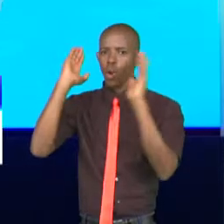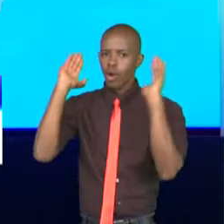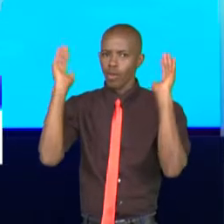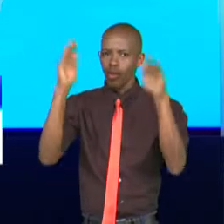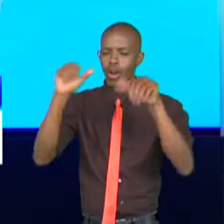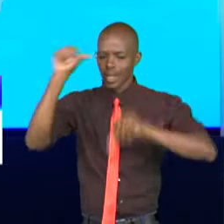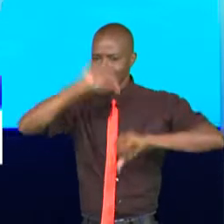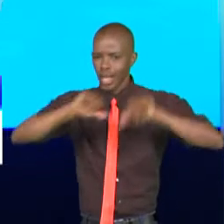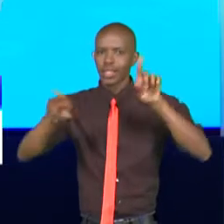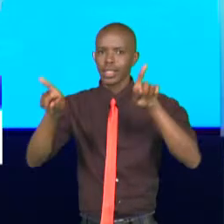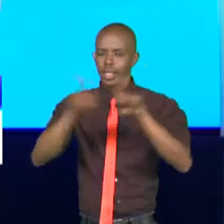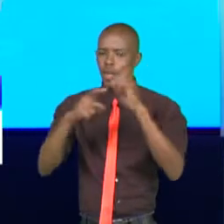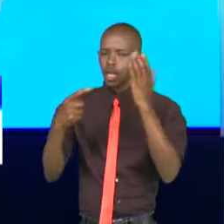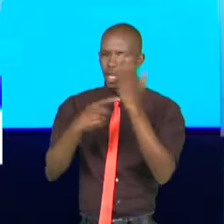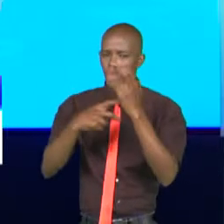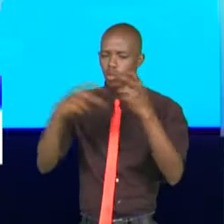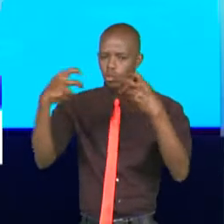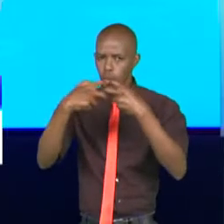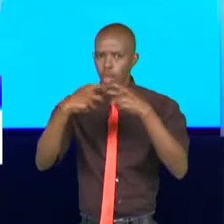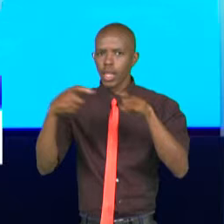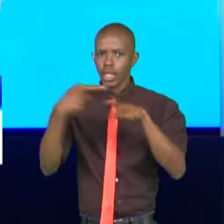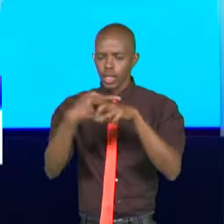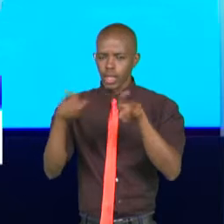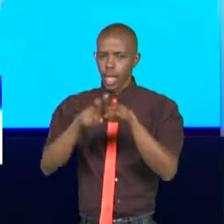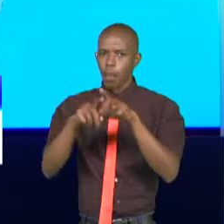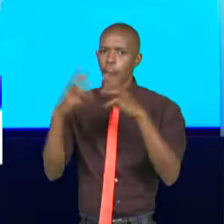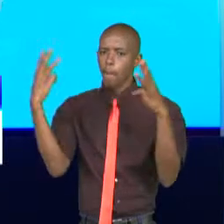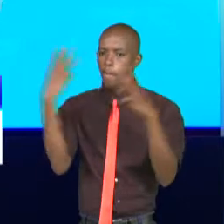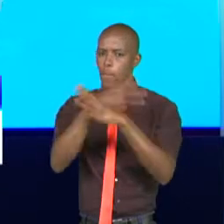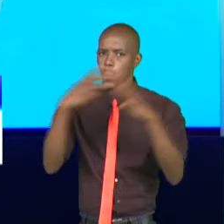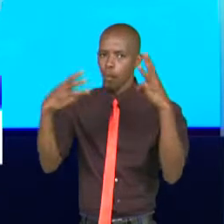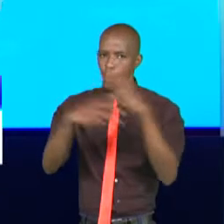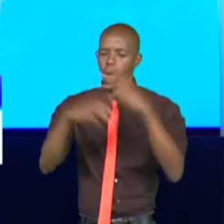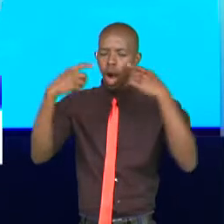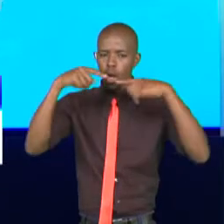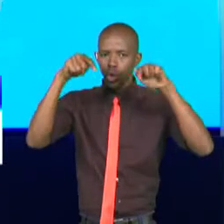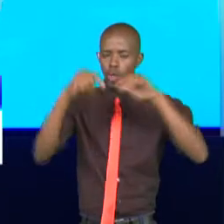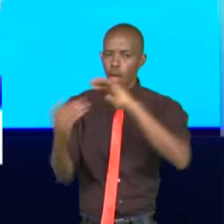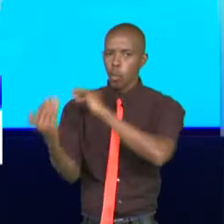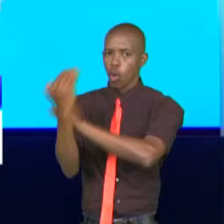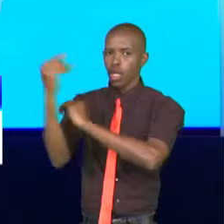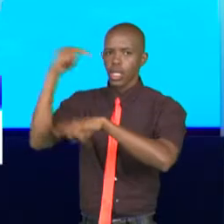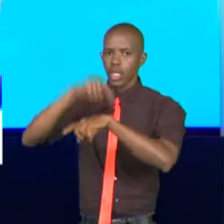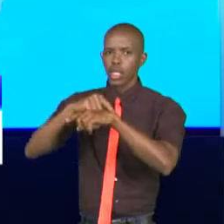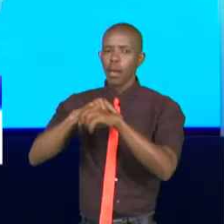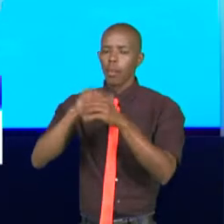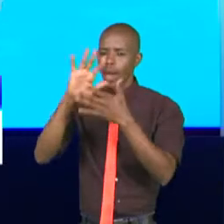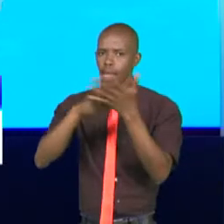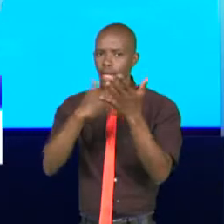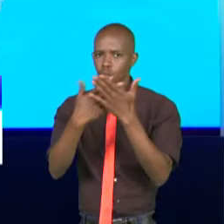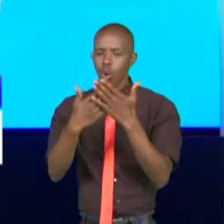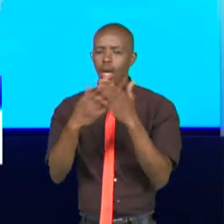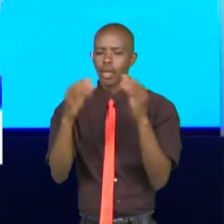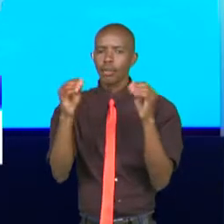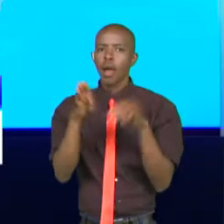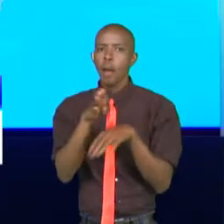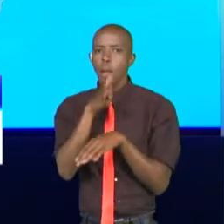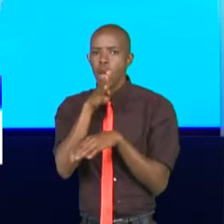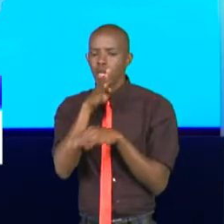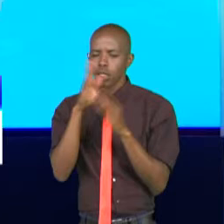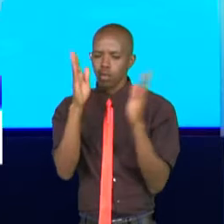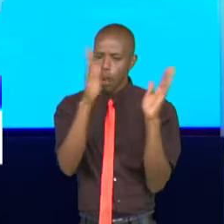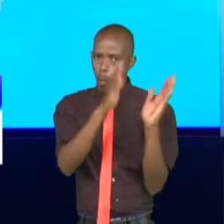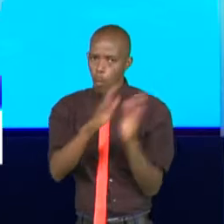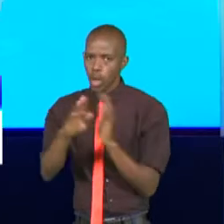science, technology, engineering and mathematics. This was revealed today morning during a networking breakfast organized by the Konza